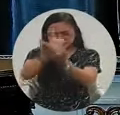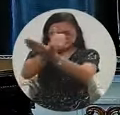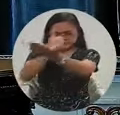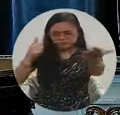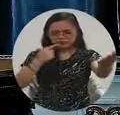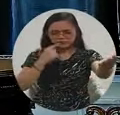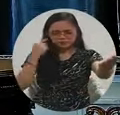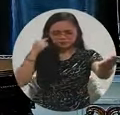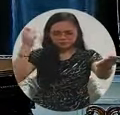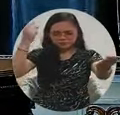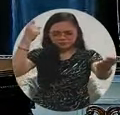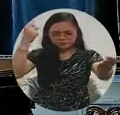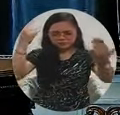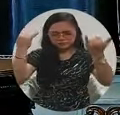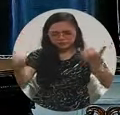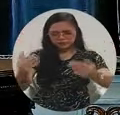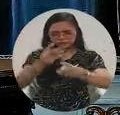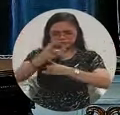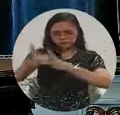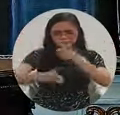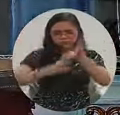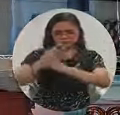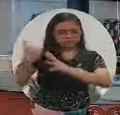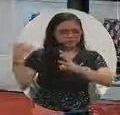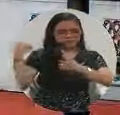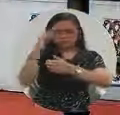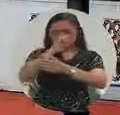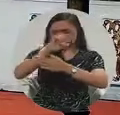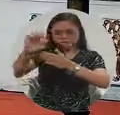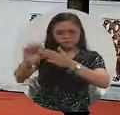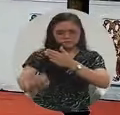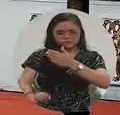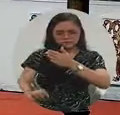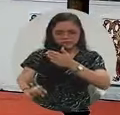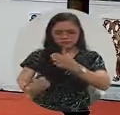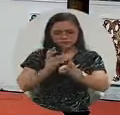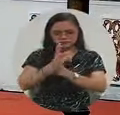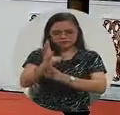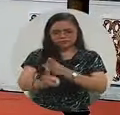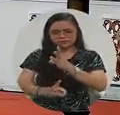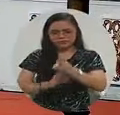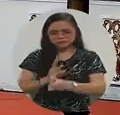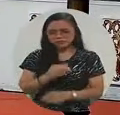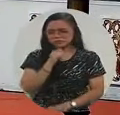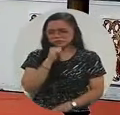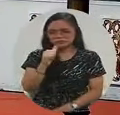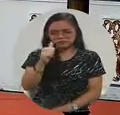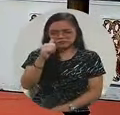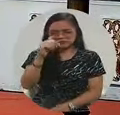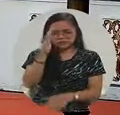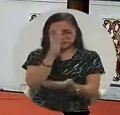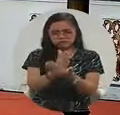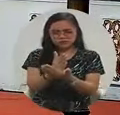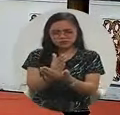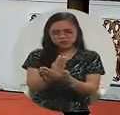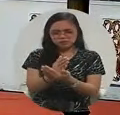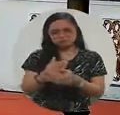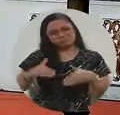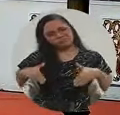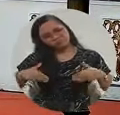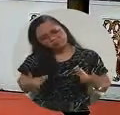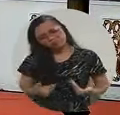understand that our work does not end where we like to end. our work does not stop. When we